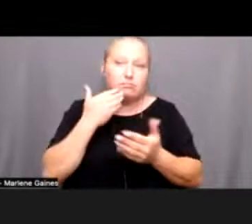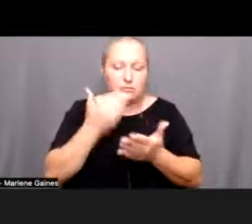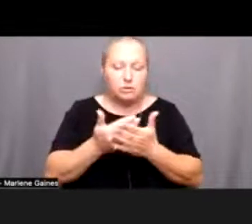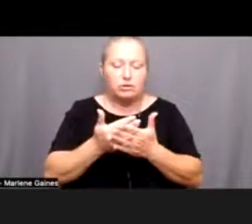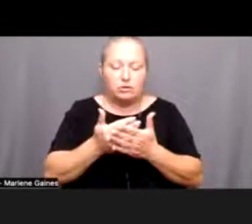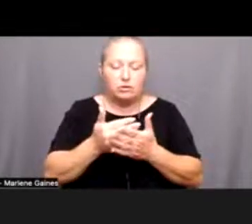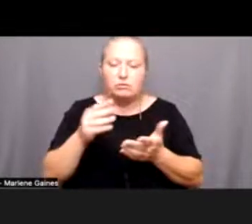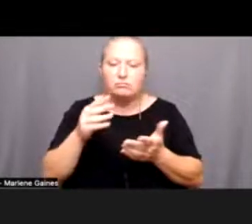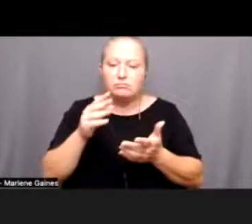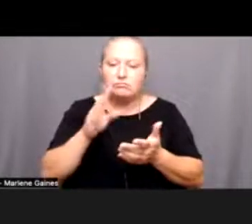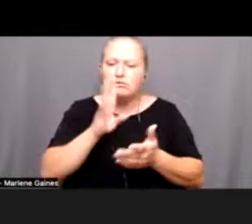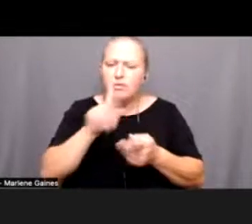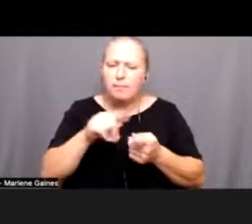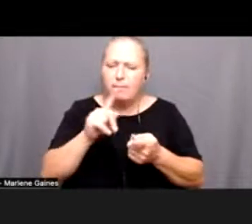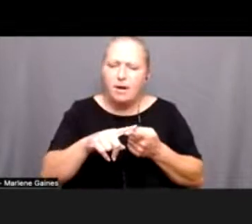They talked about